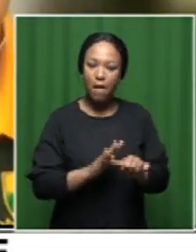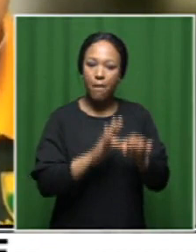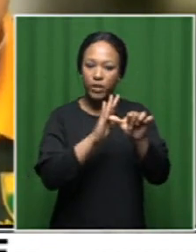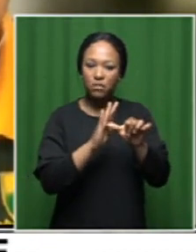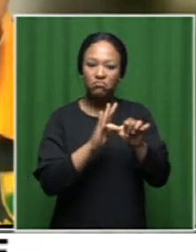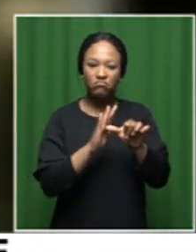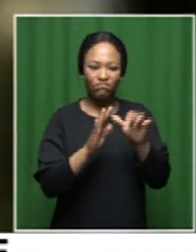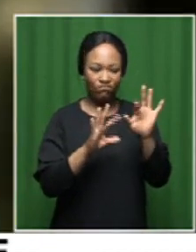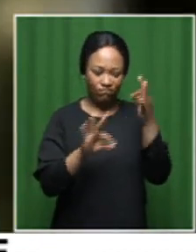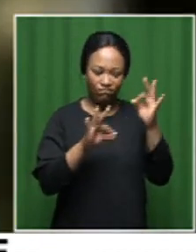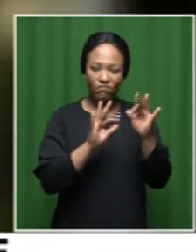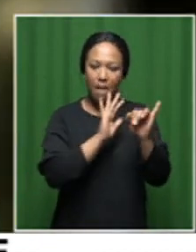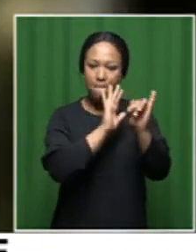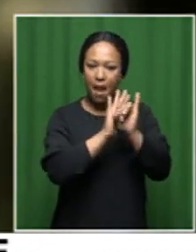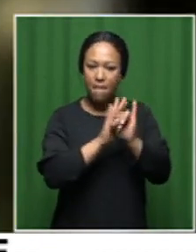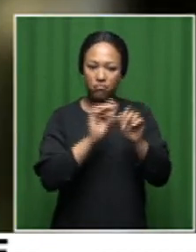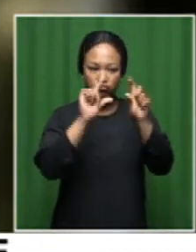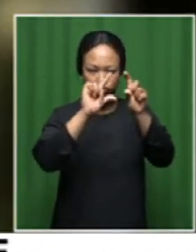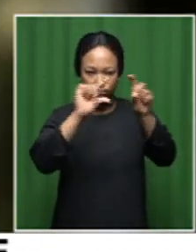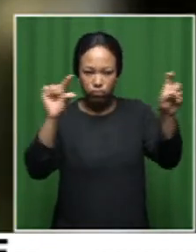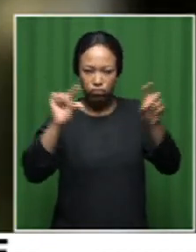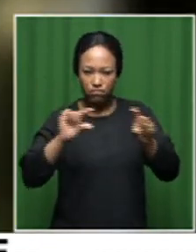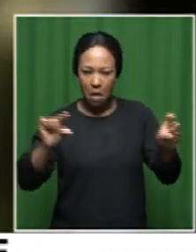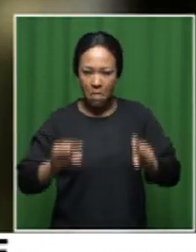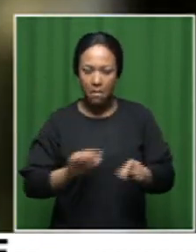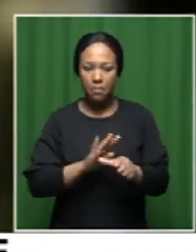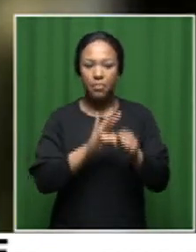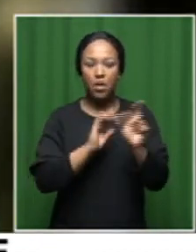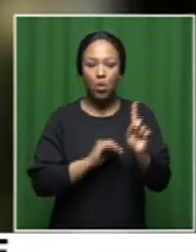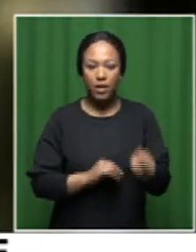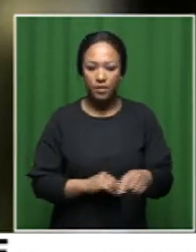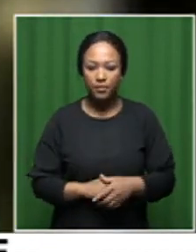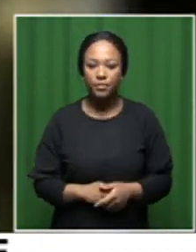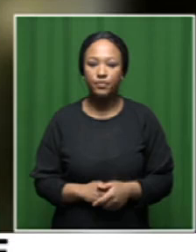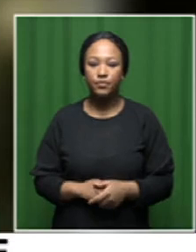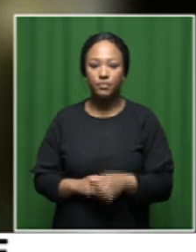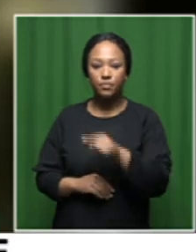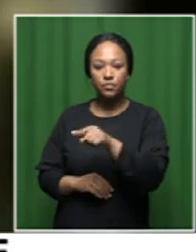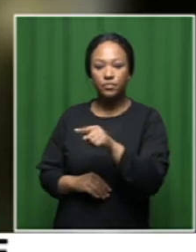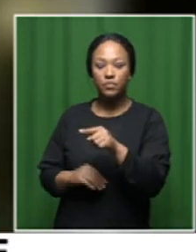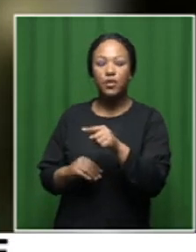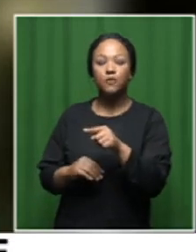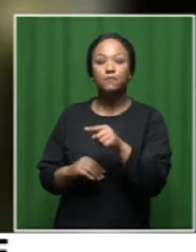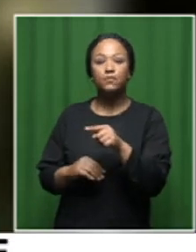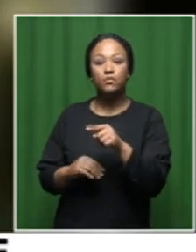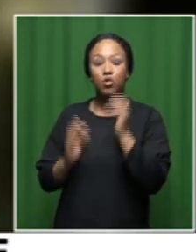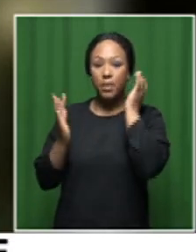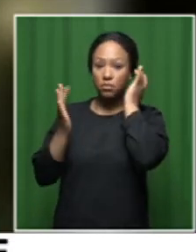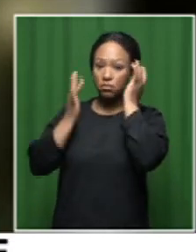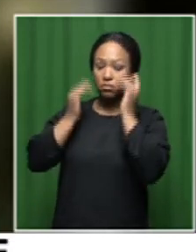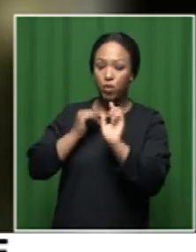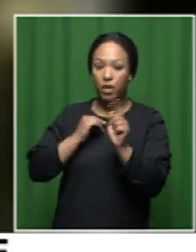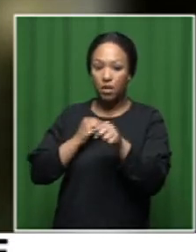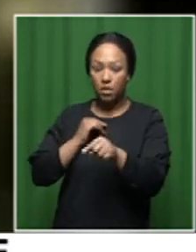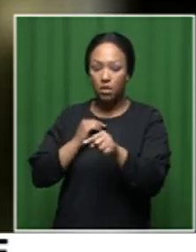So I think one of the areas to consider outside of your property, curb appeal is certainly something you need to consider. So